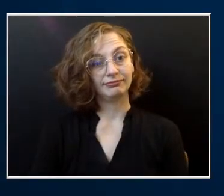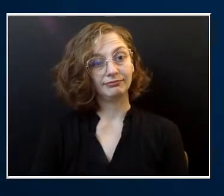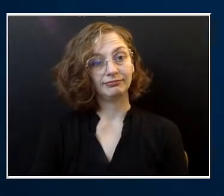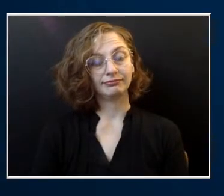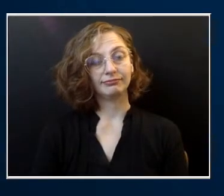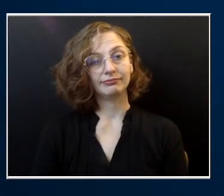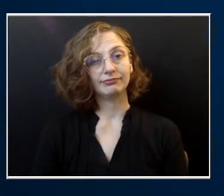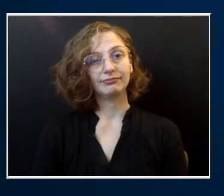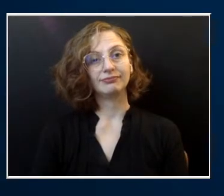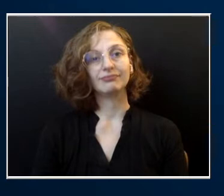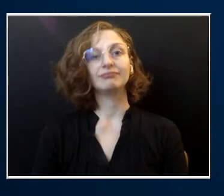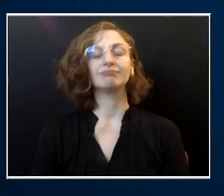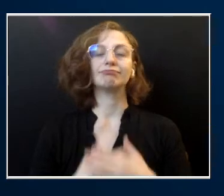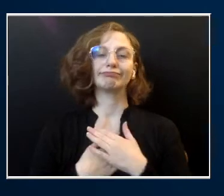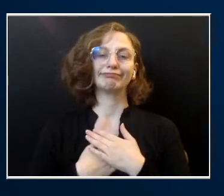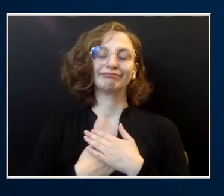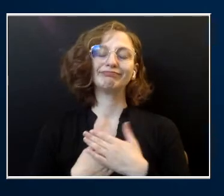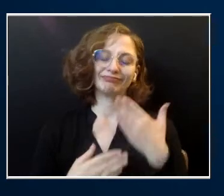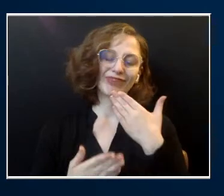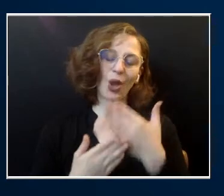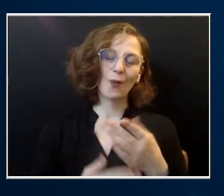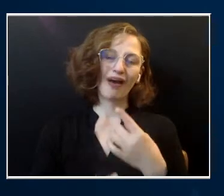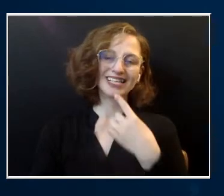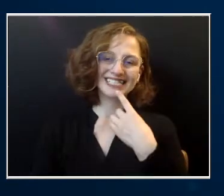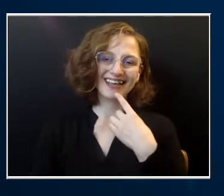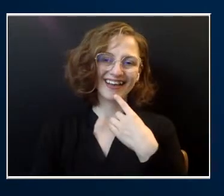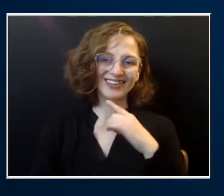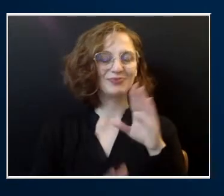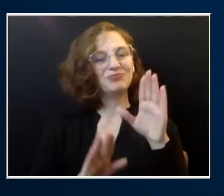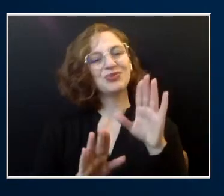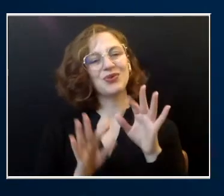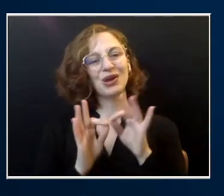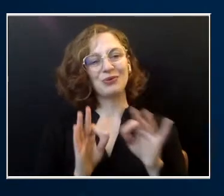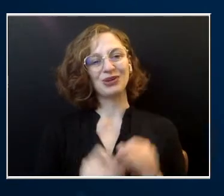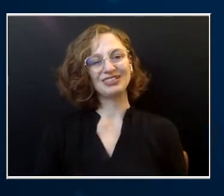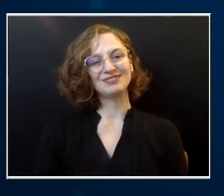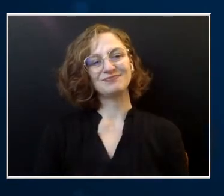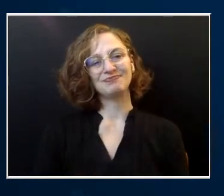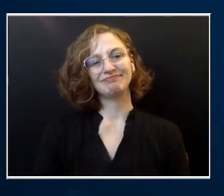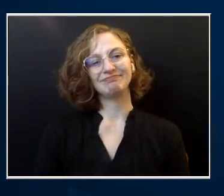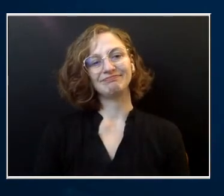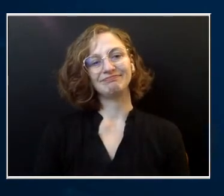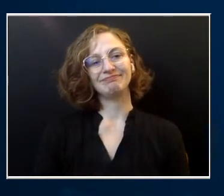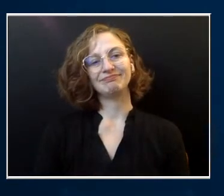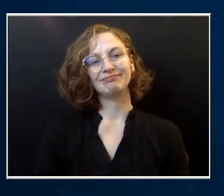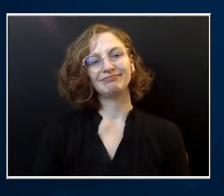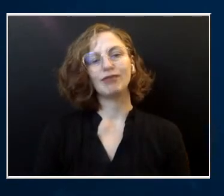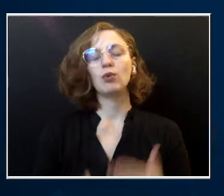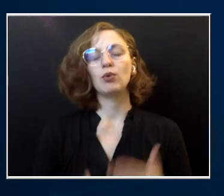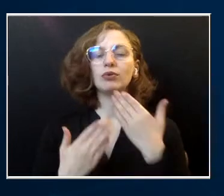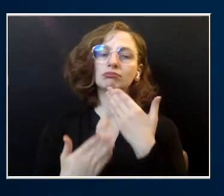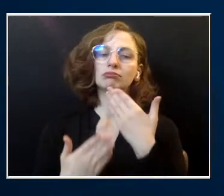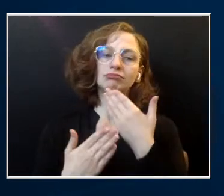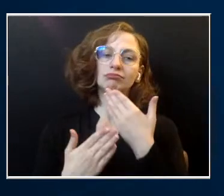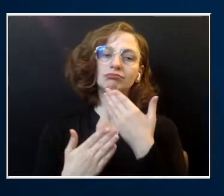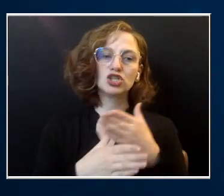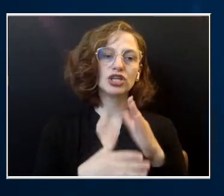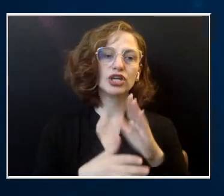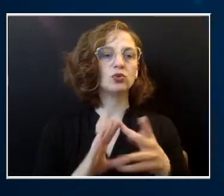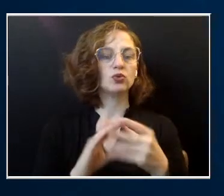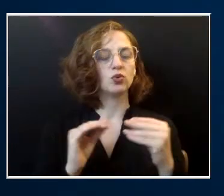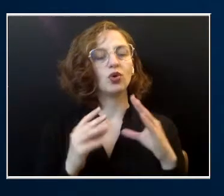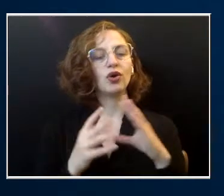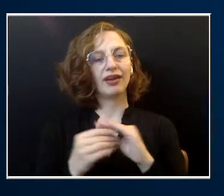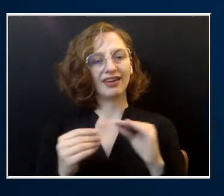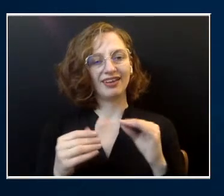Really well said. Great words as we head out this week. And we just appreciate you just willing to share your story here with us today. We